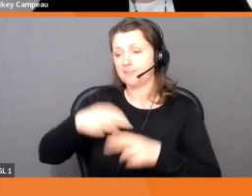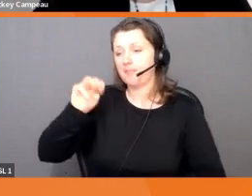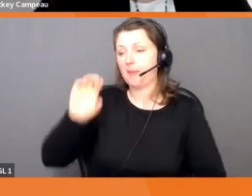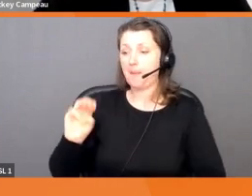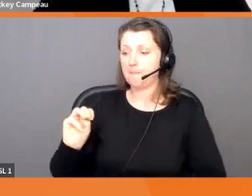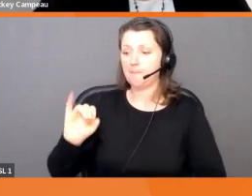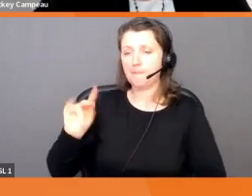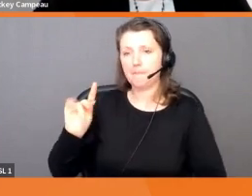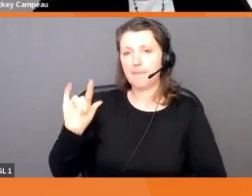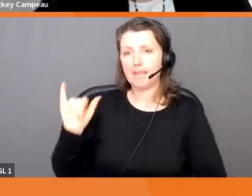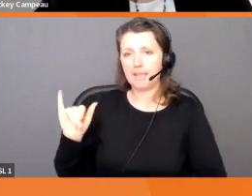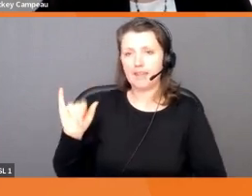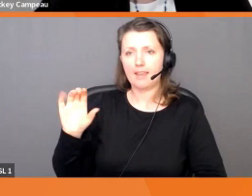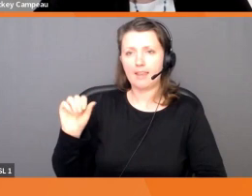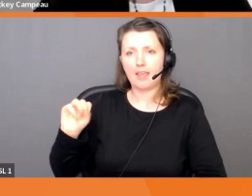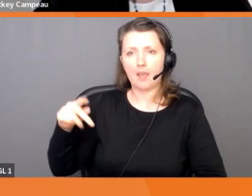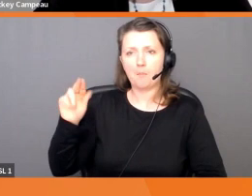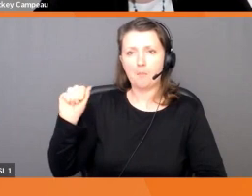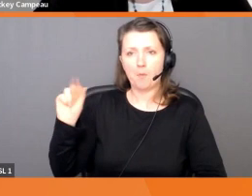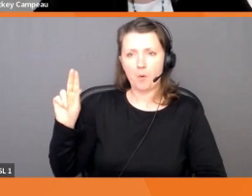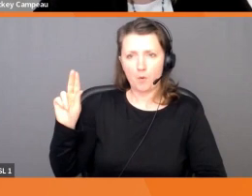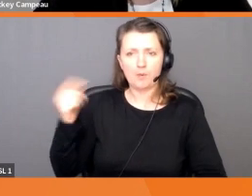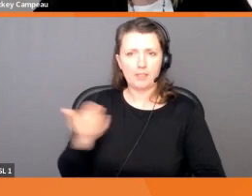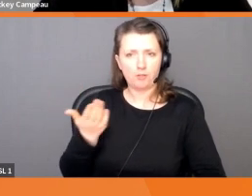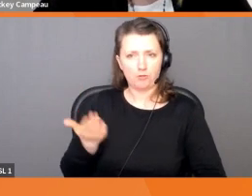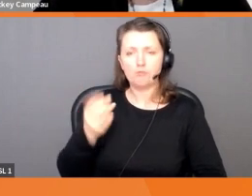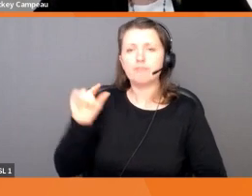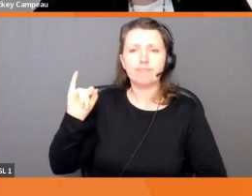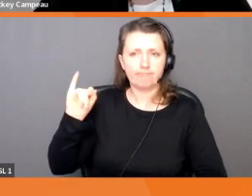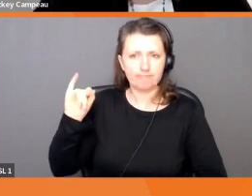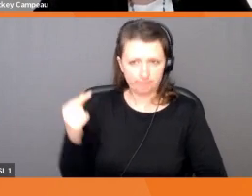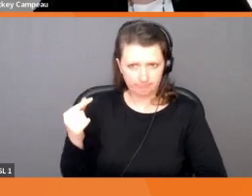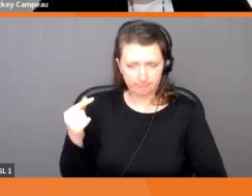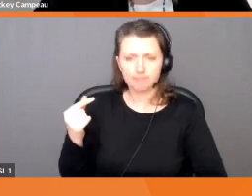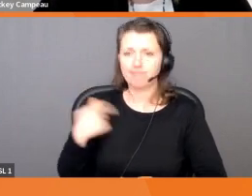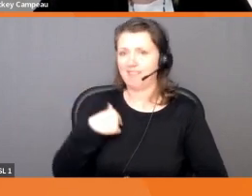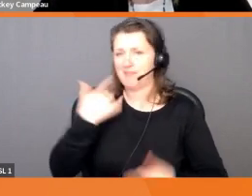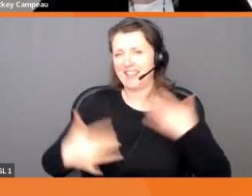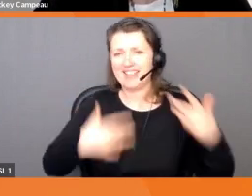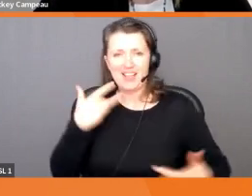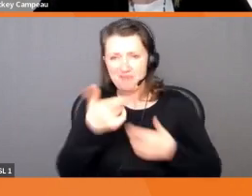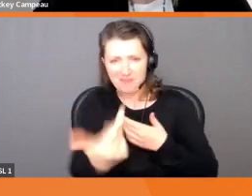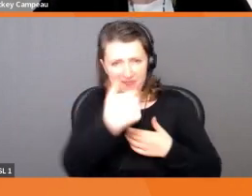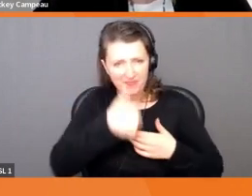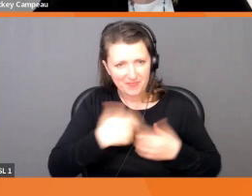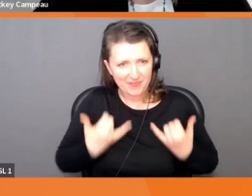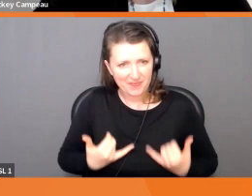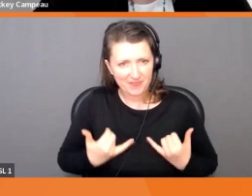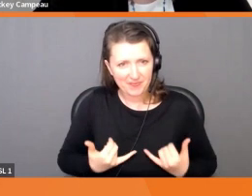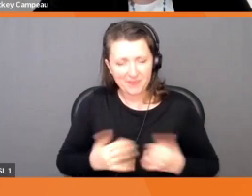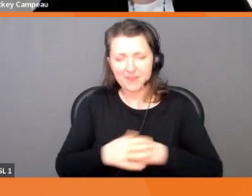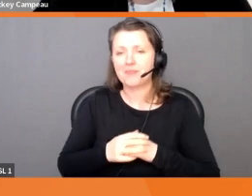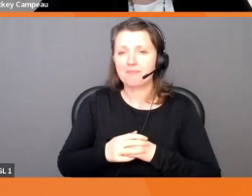at Innovation Guelph, and I'm really excited to be here with you today. I would like to first welcome our two